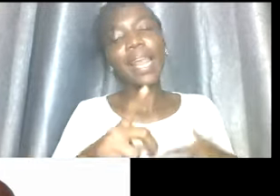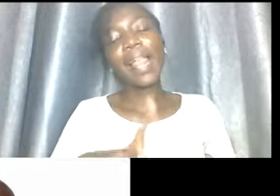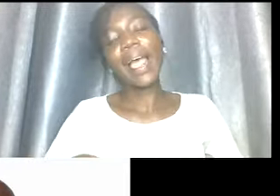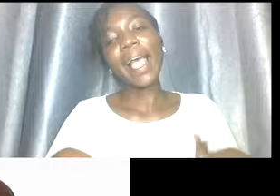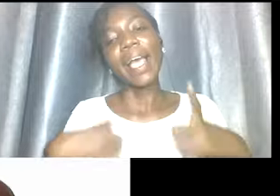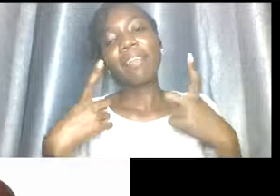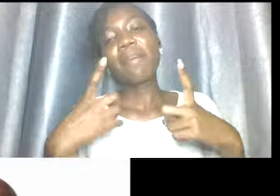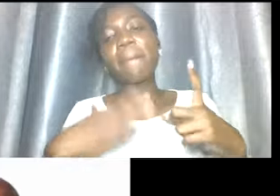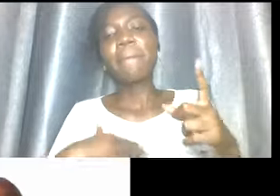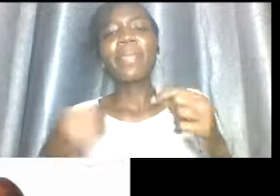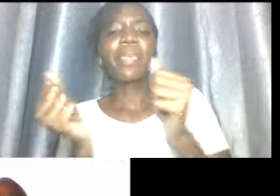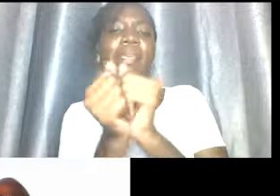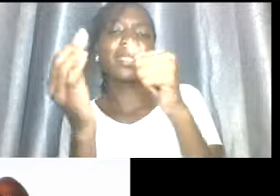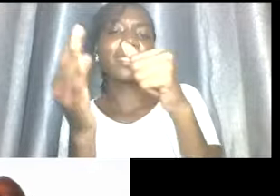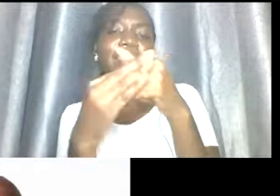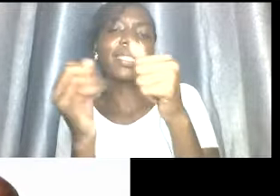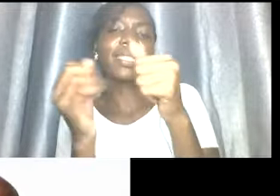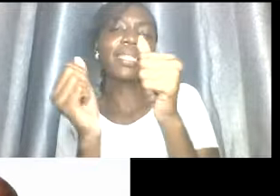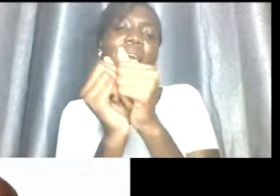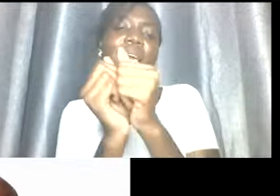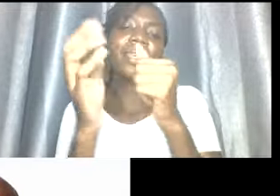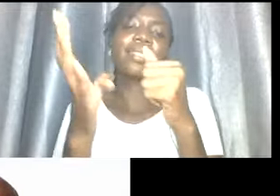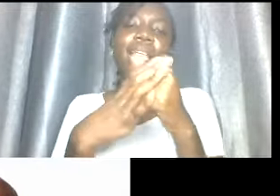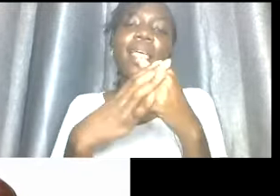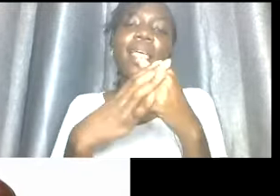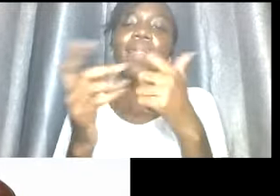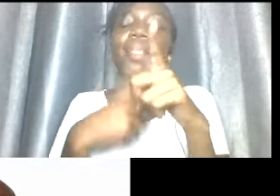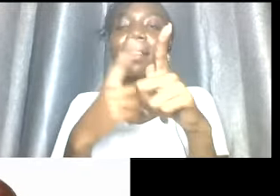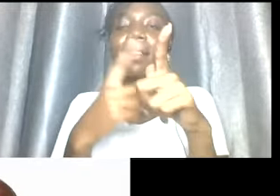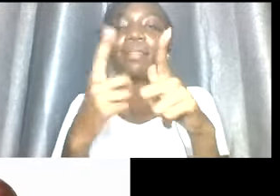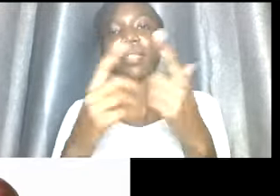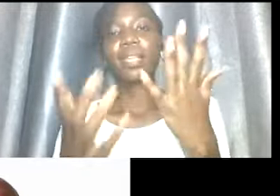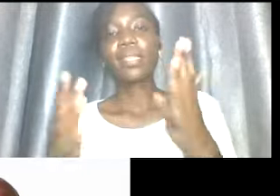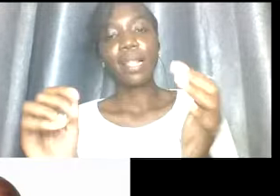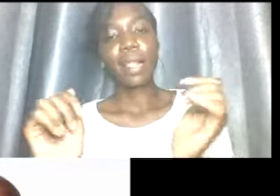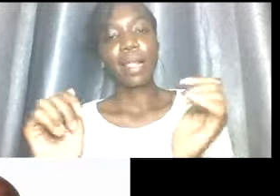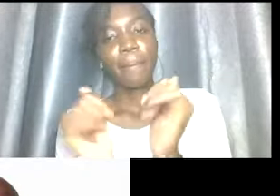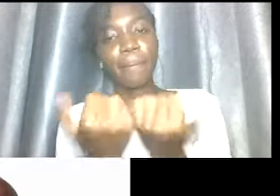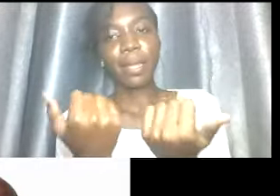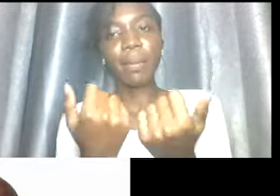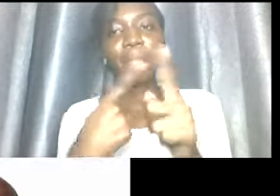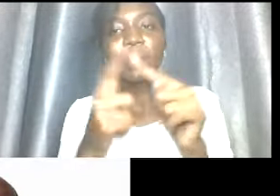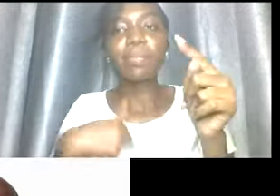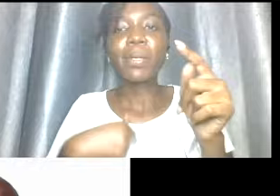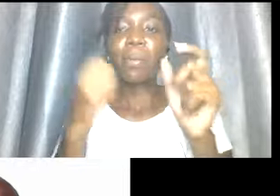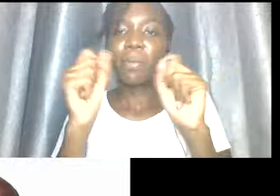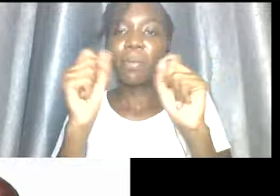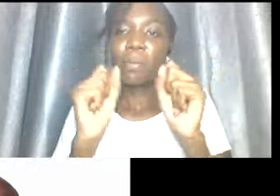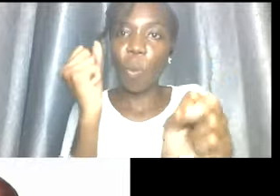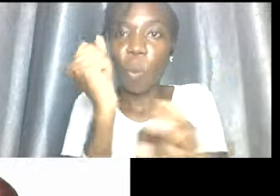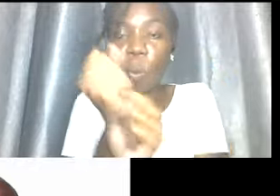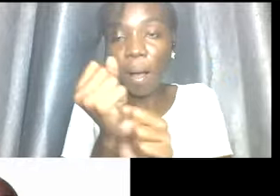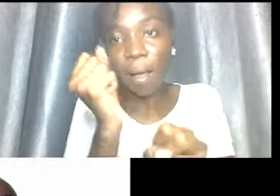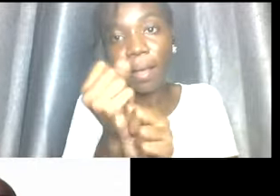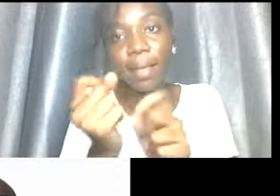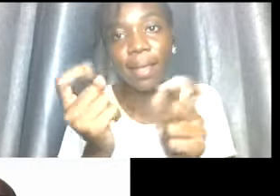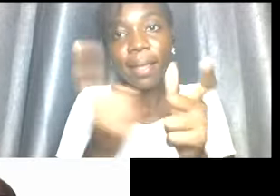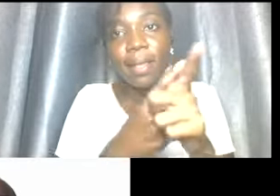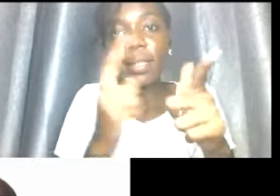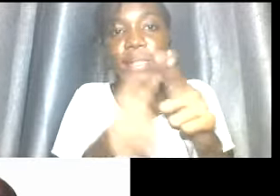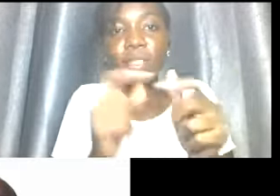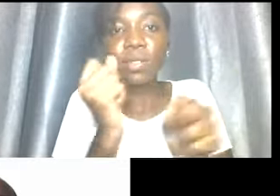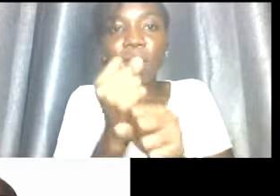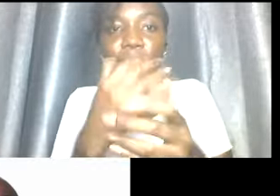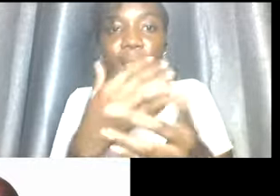18, 19. The world is my oyster. I can get to working and career at any point in time. I'll be honest with